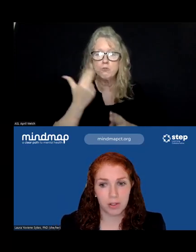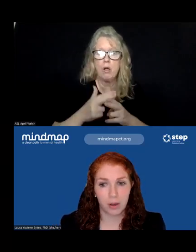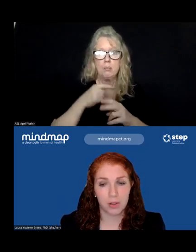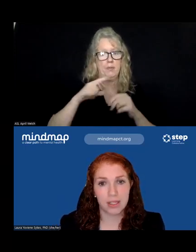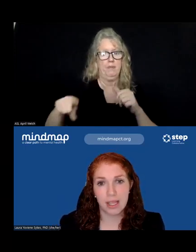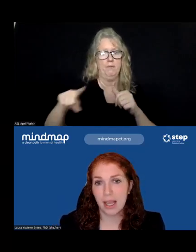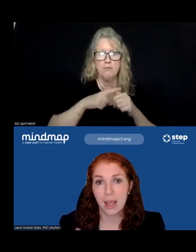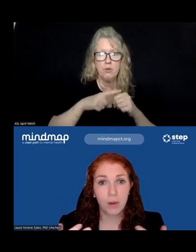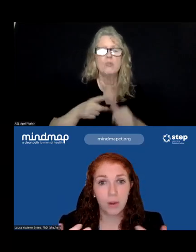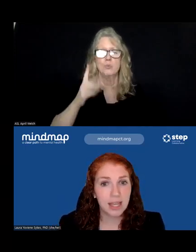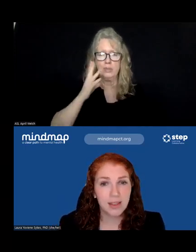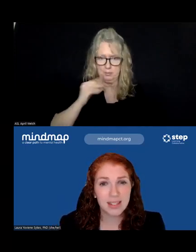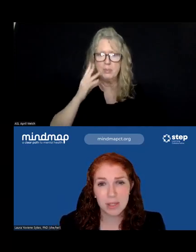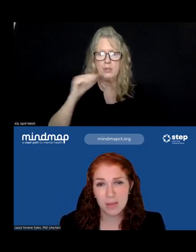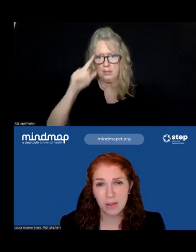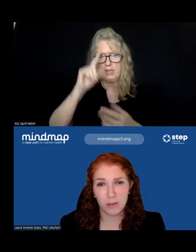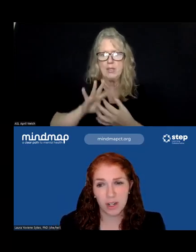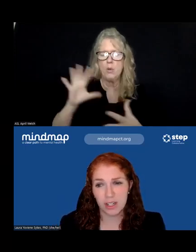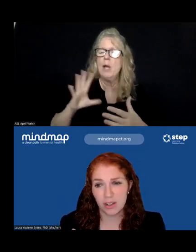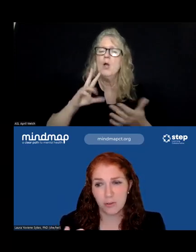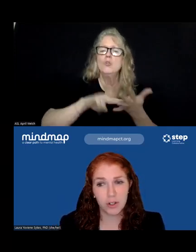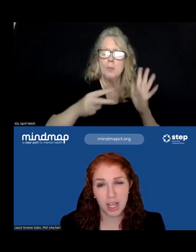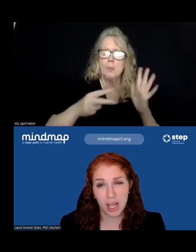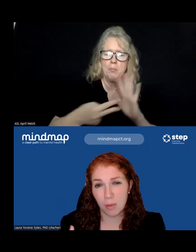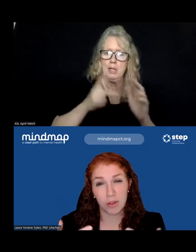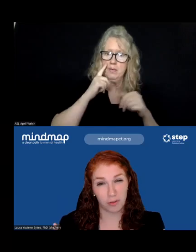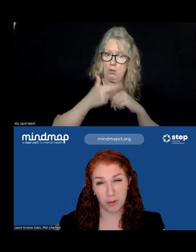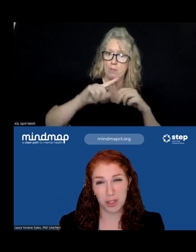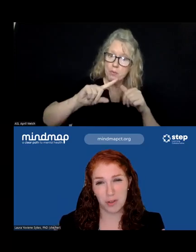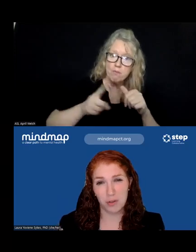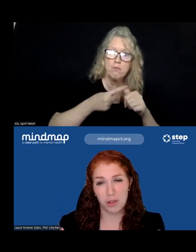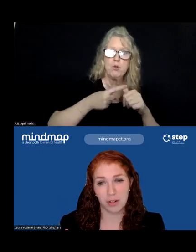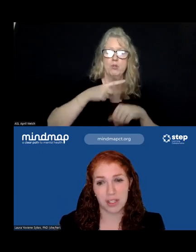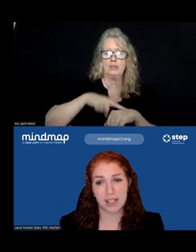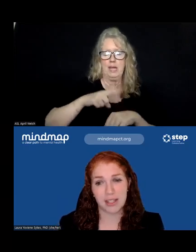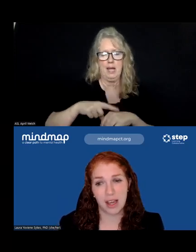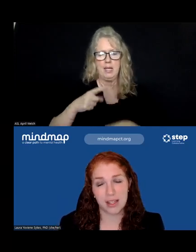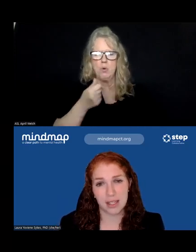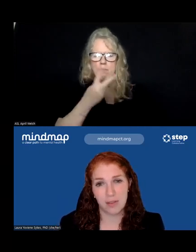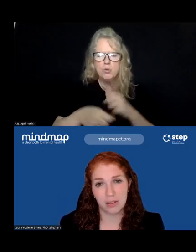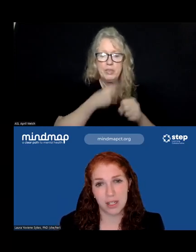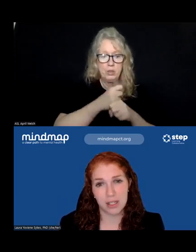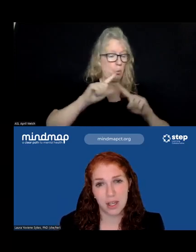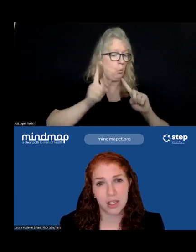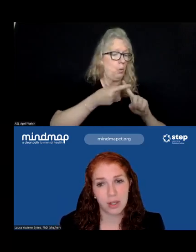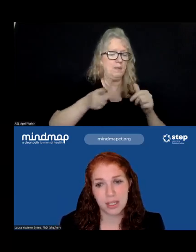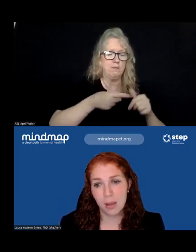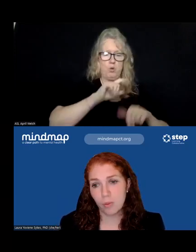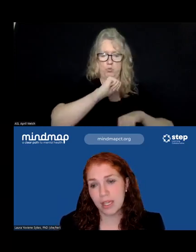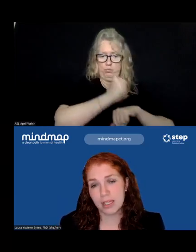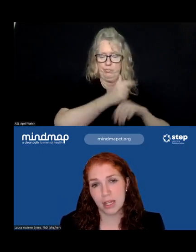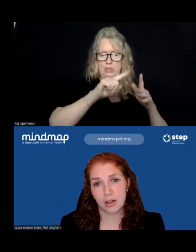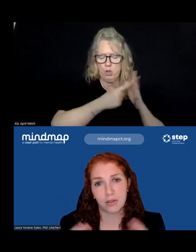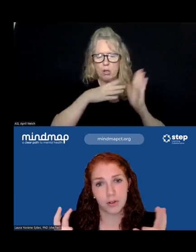episode psychosis. And when I say this, I'm simply referring to the first time or the first few years since the onset of the illness. So at